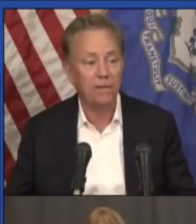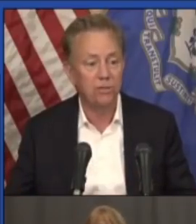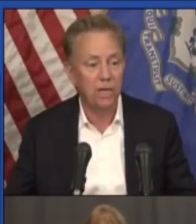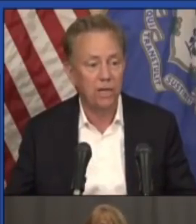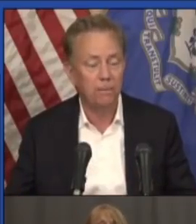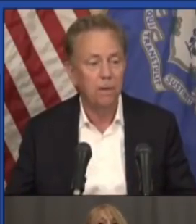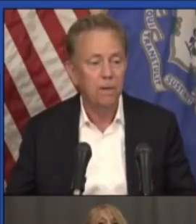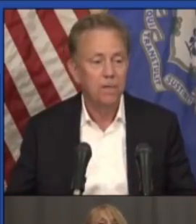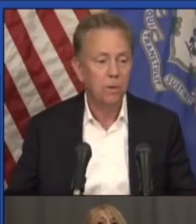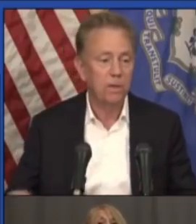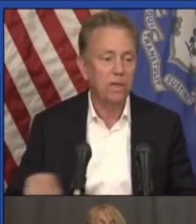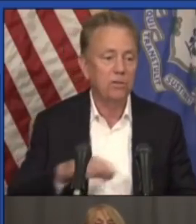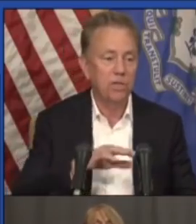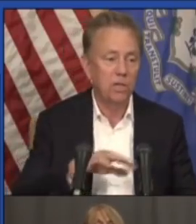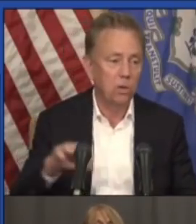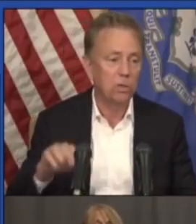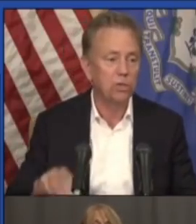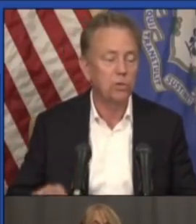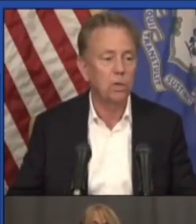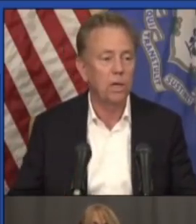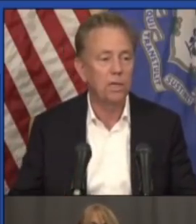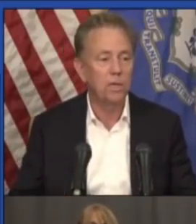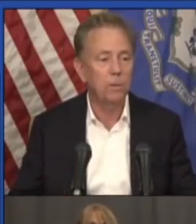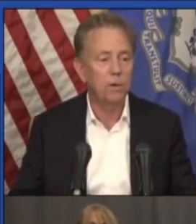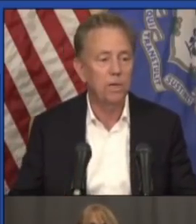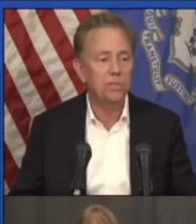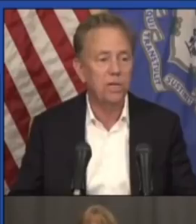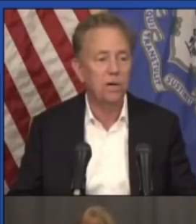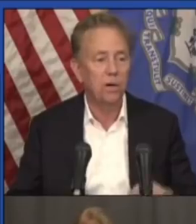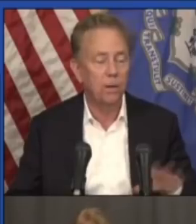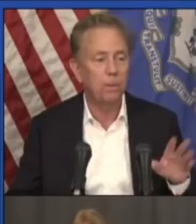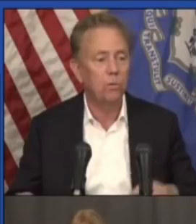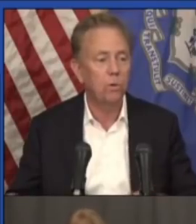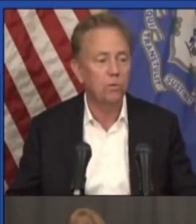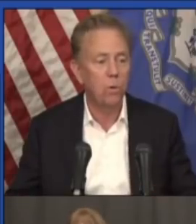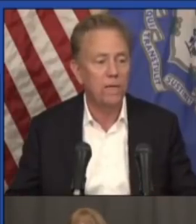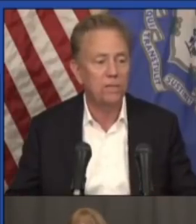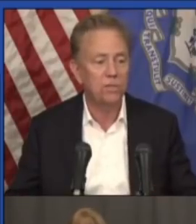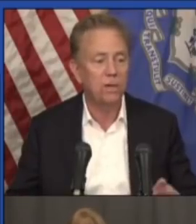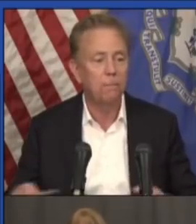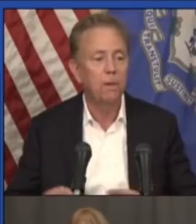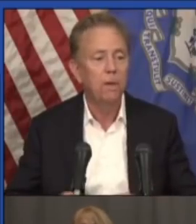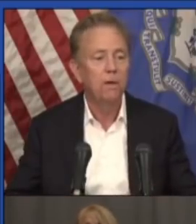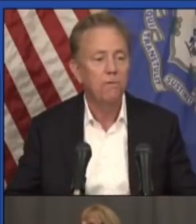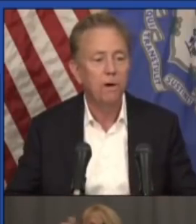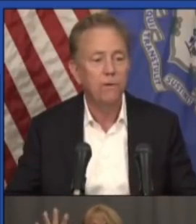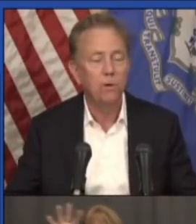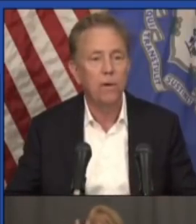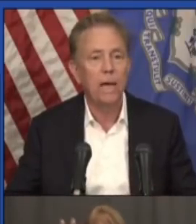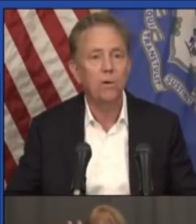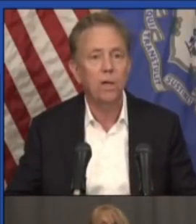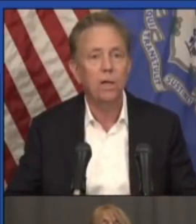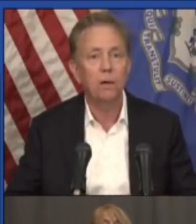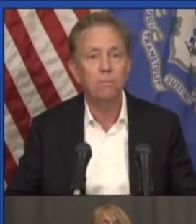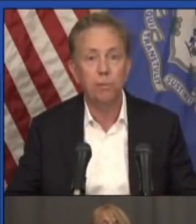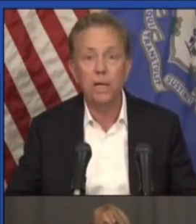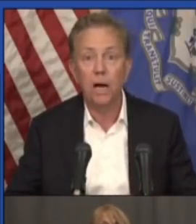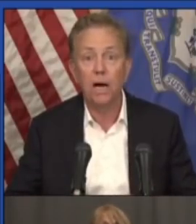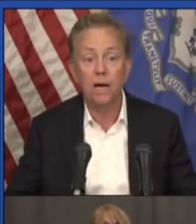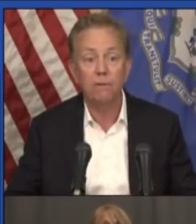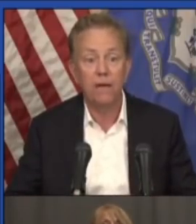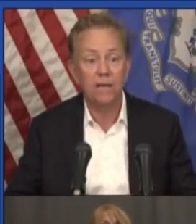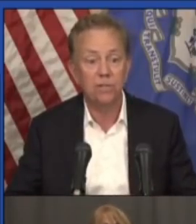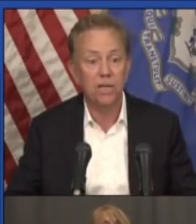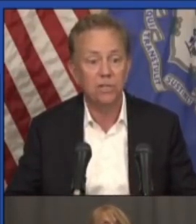be vaccinated. So I think you see along the shoreline communities there, up in the Northwest, Fairfield County,